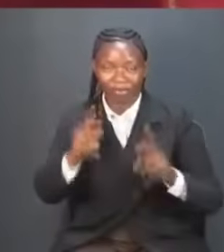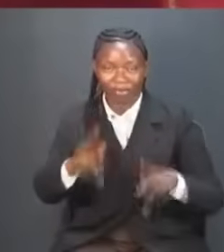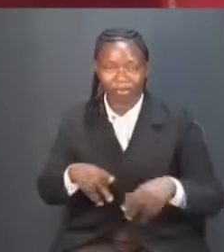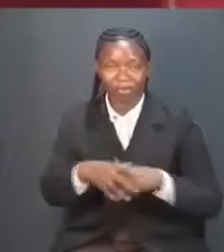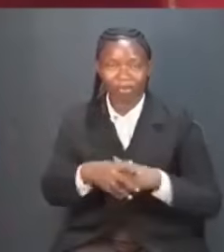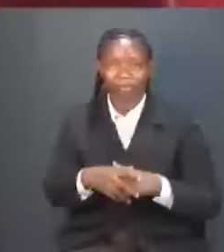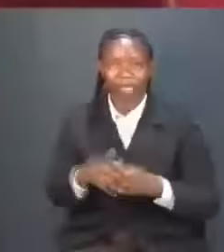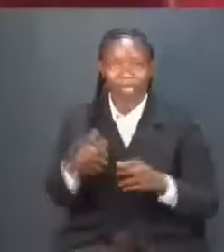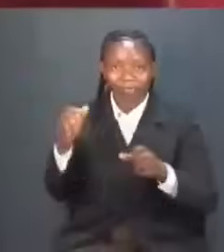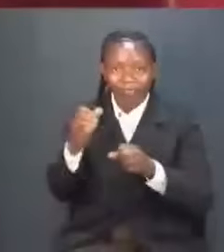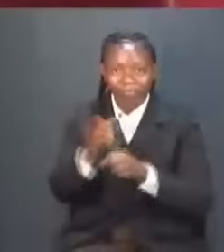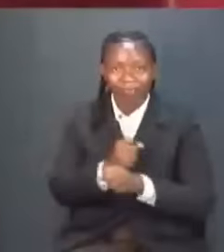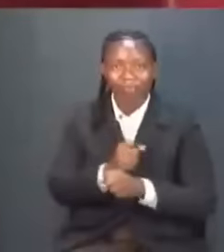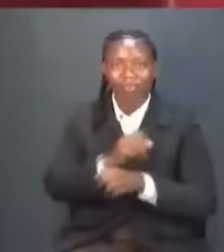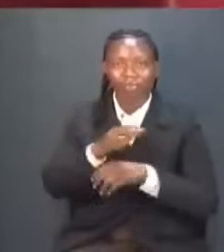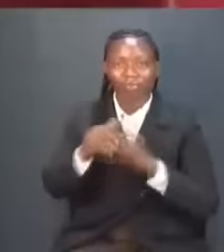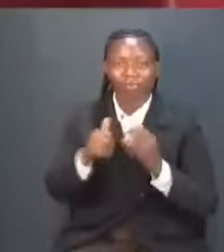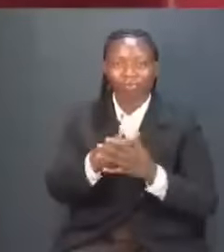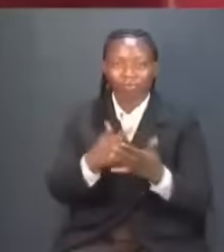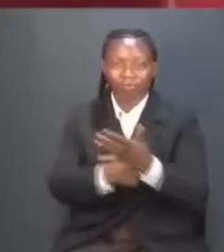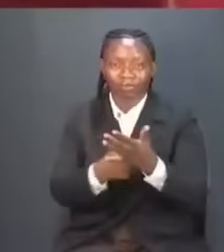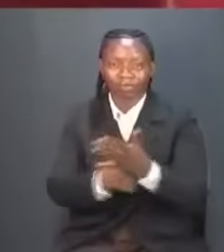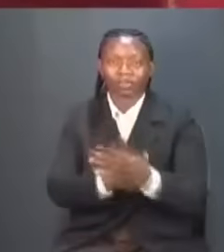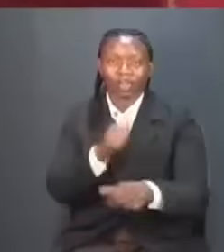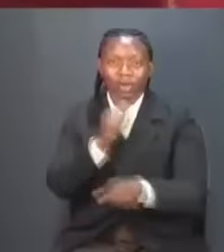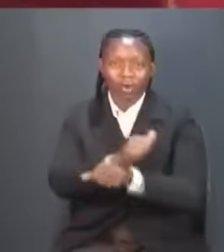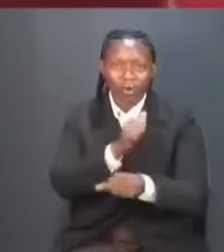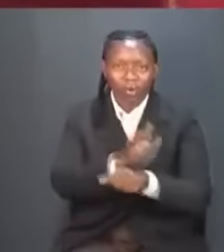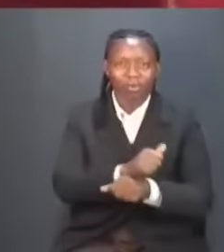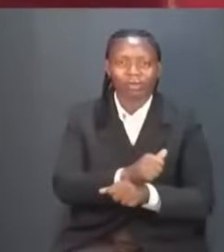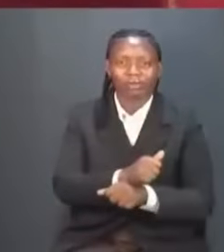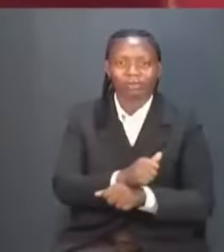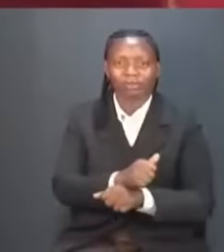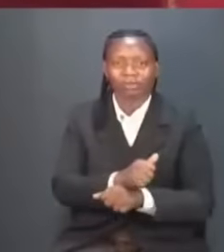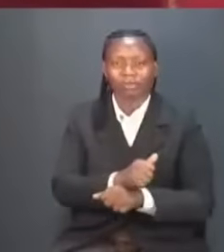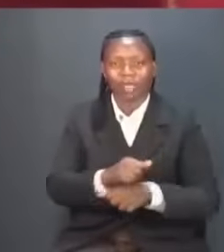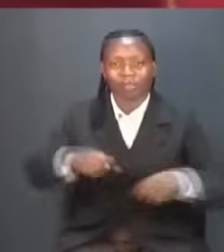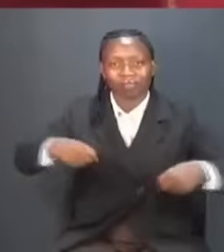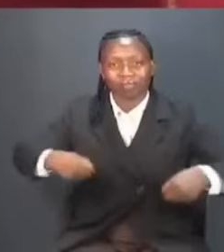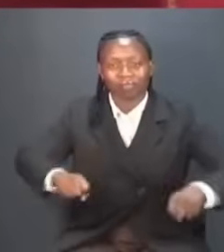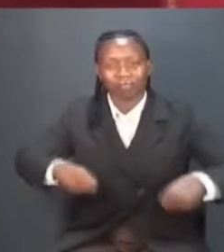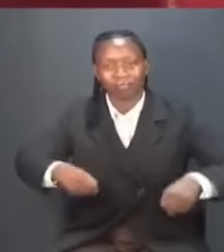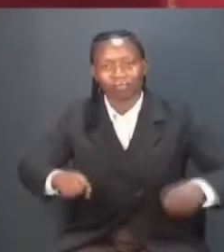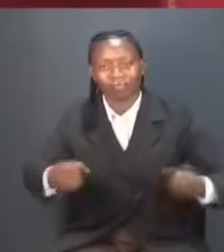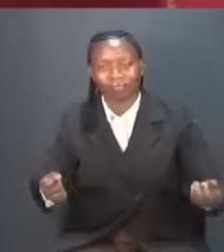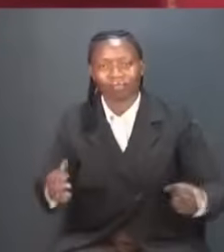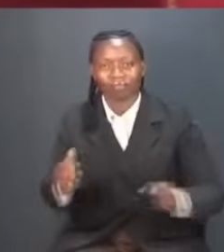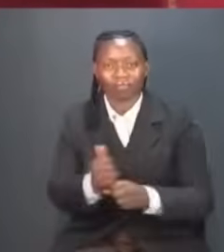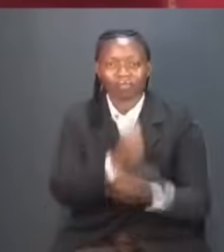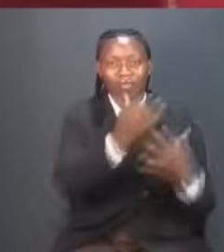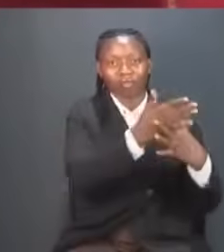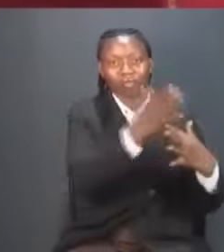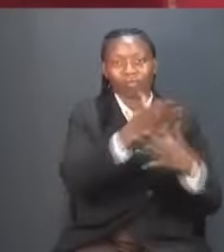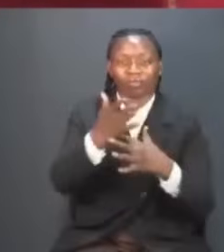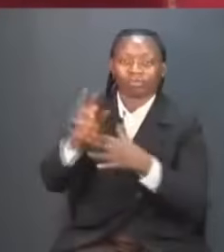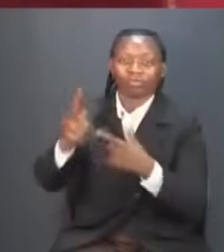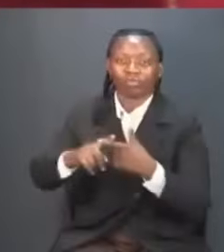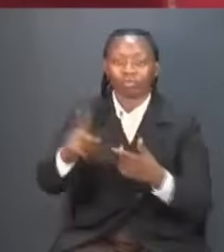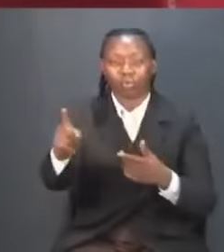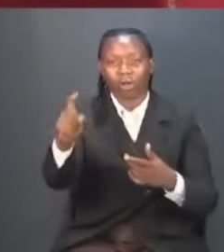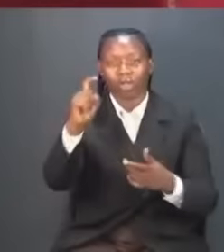were deployed across the country. Working logistics such as motorbikes were recently distributed to